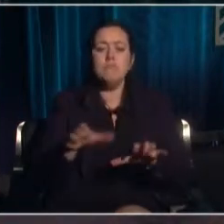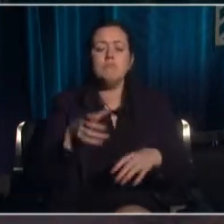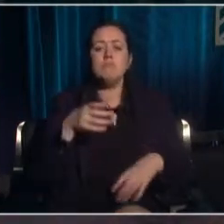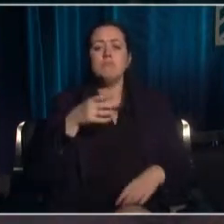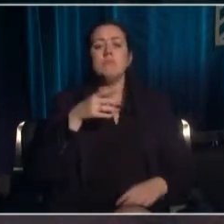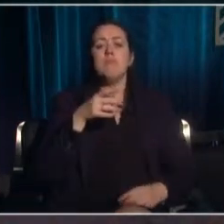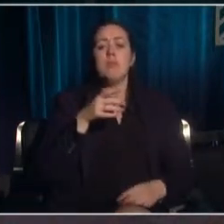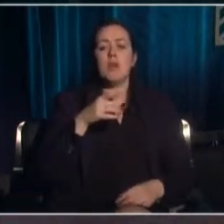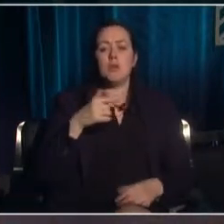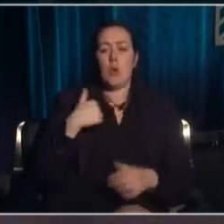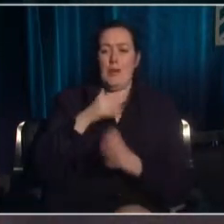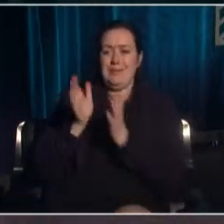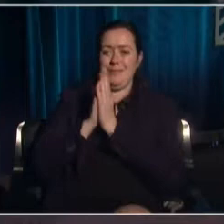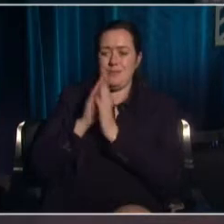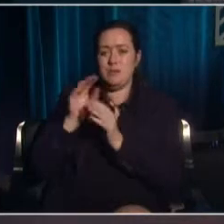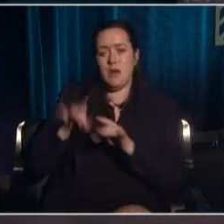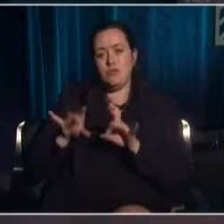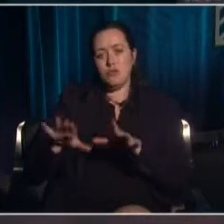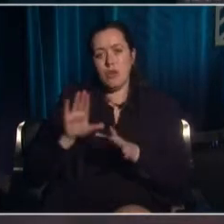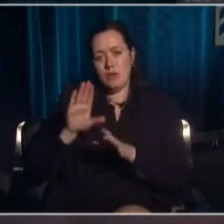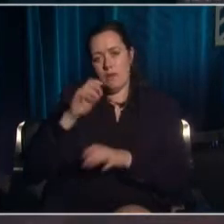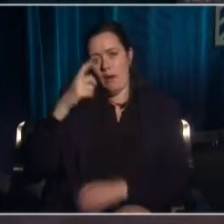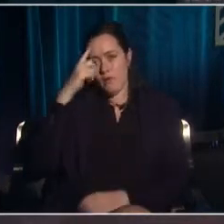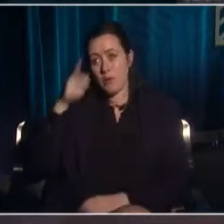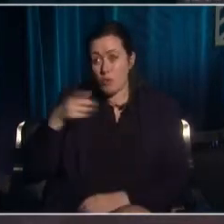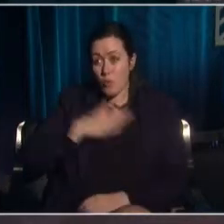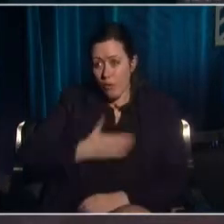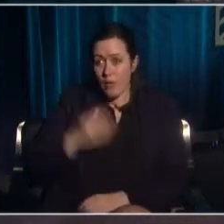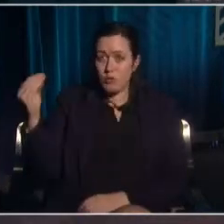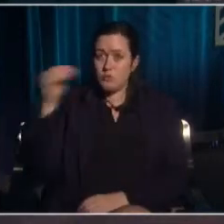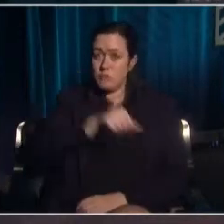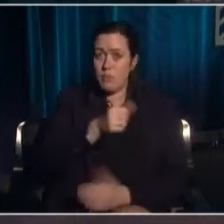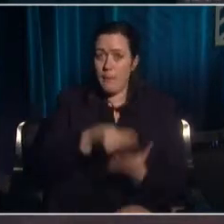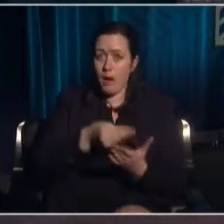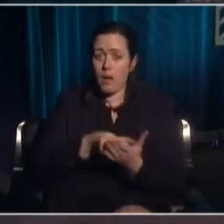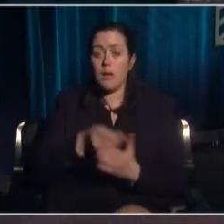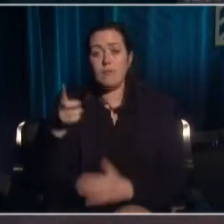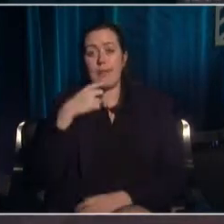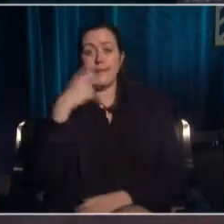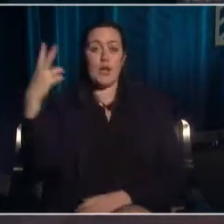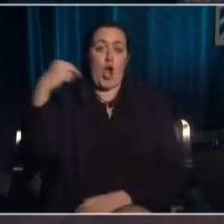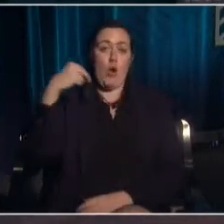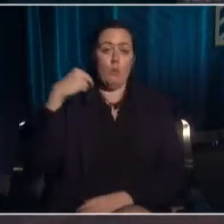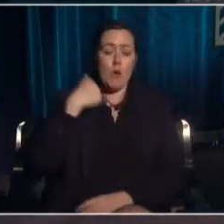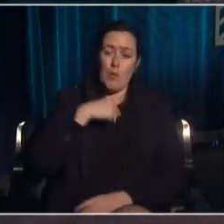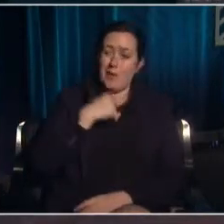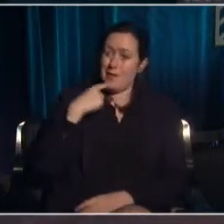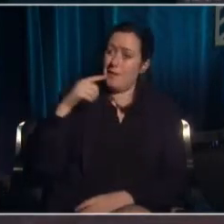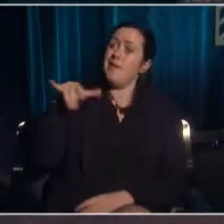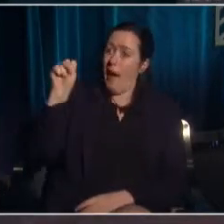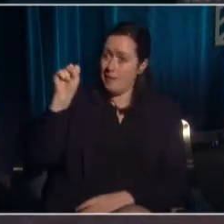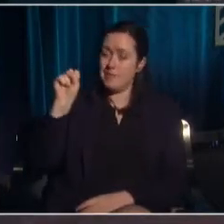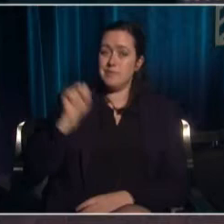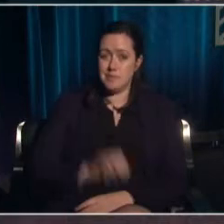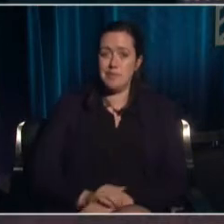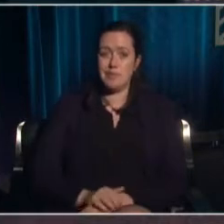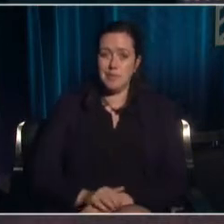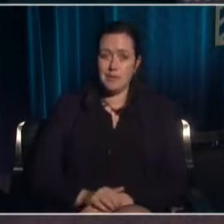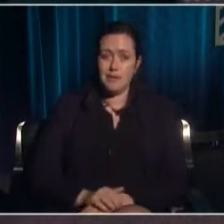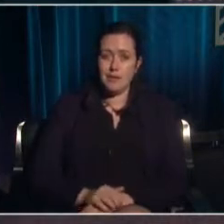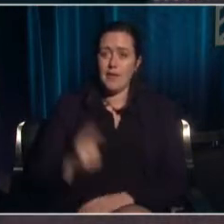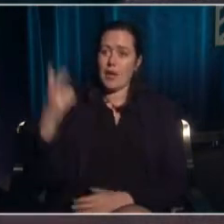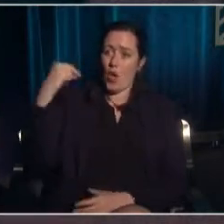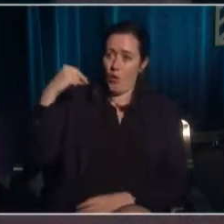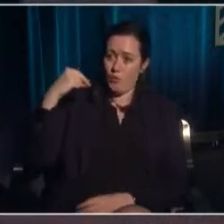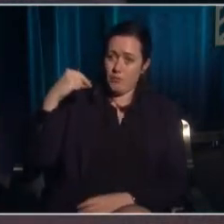government whether or not they'd be willing to put in any money. They said no. We said yes. They said